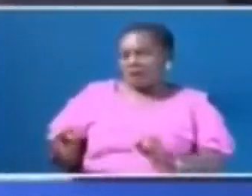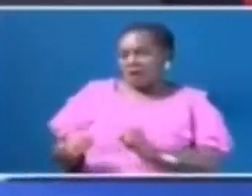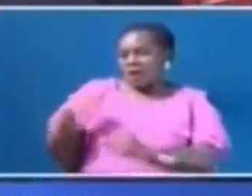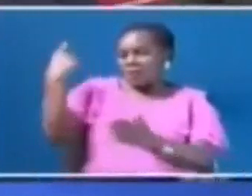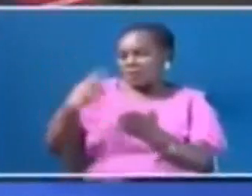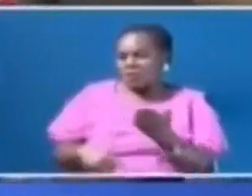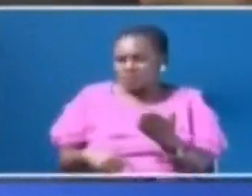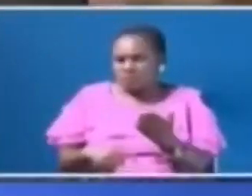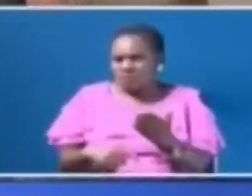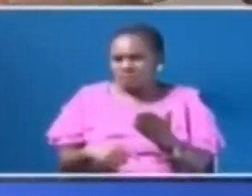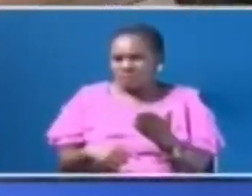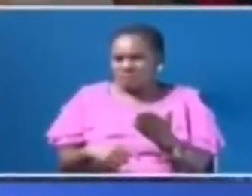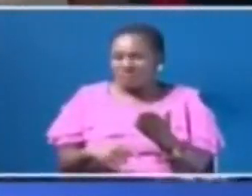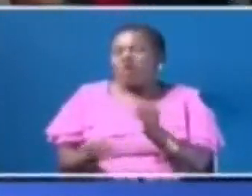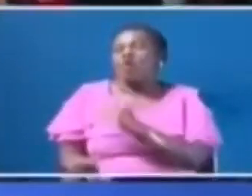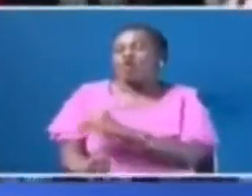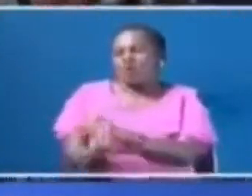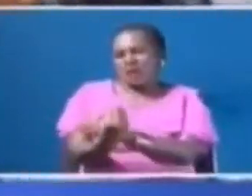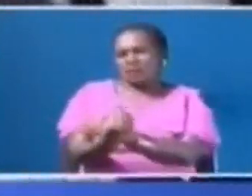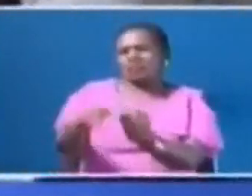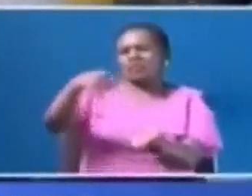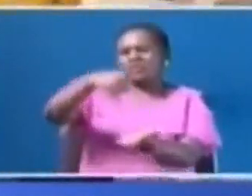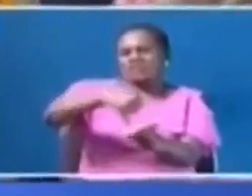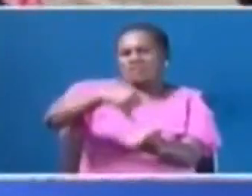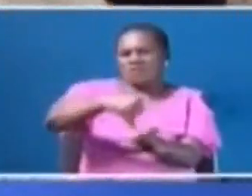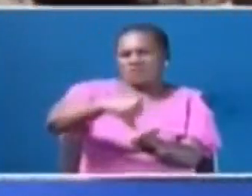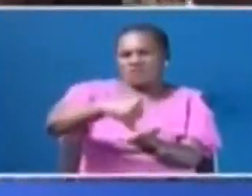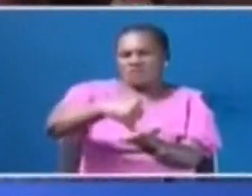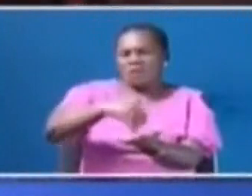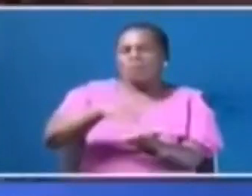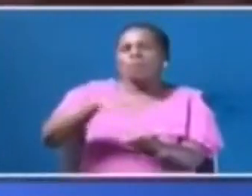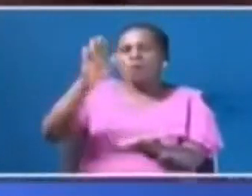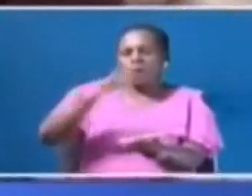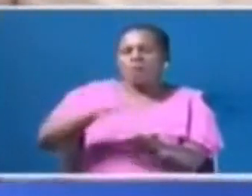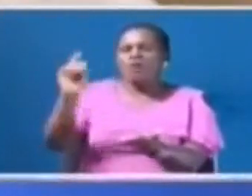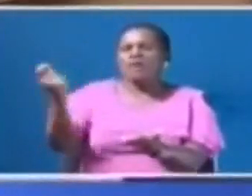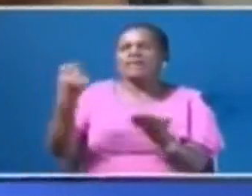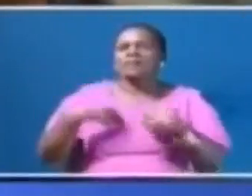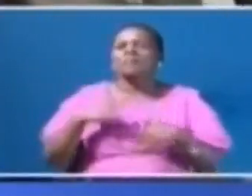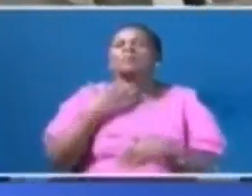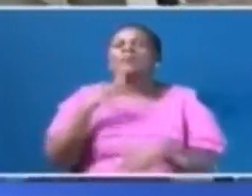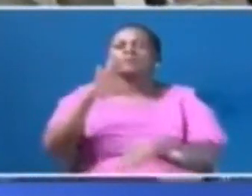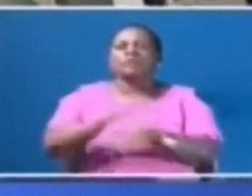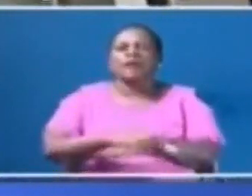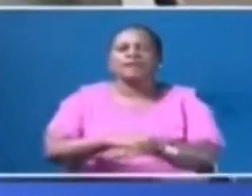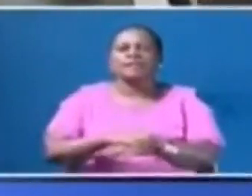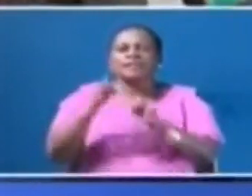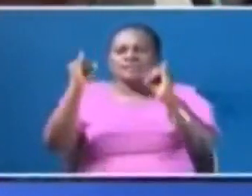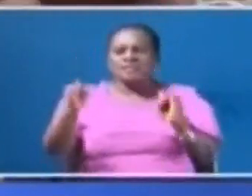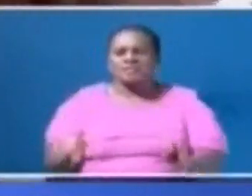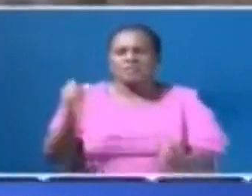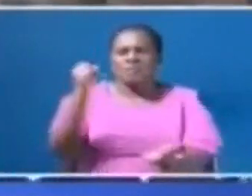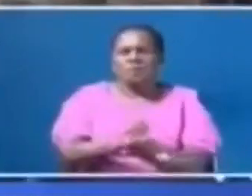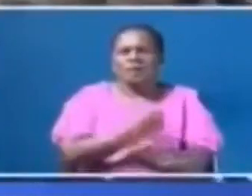out, there are allegations of corruption and bribery as more and more Kenyans seek to acquire the new